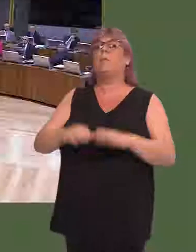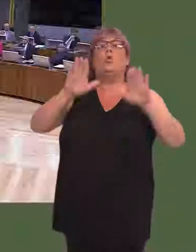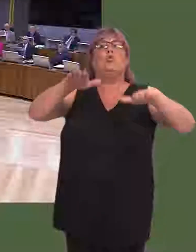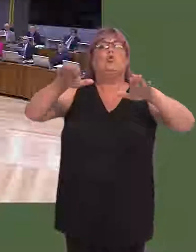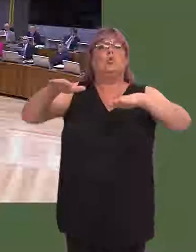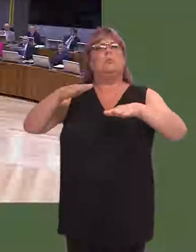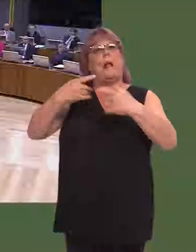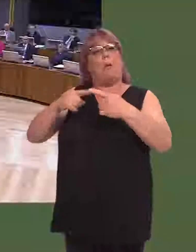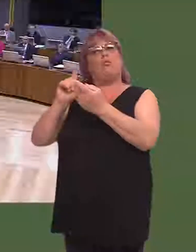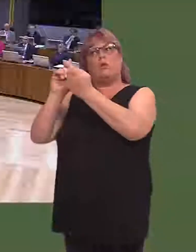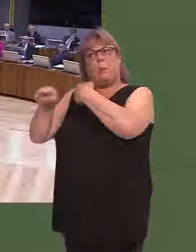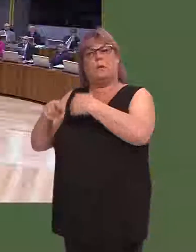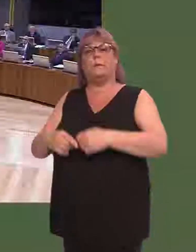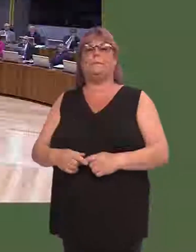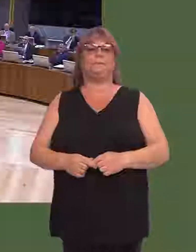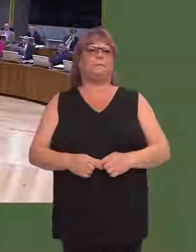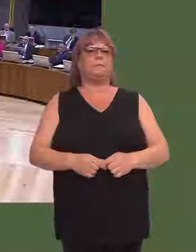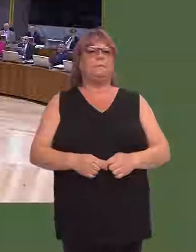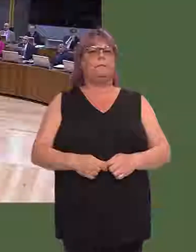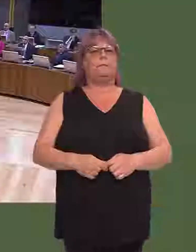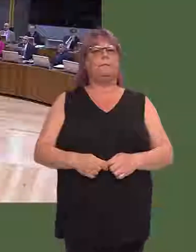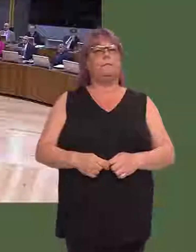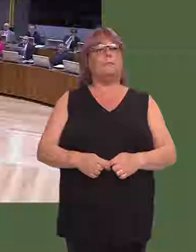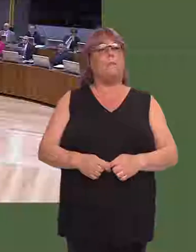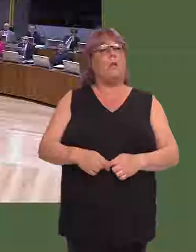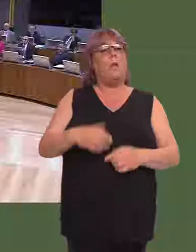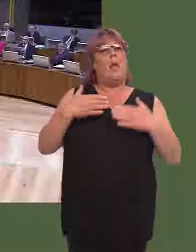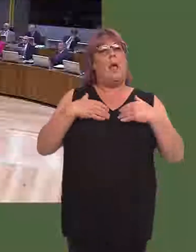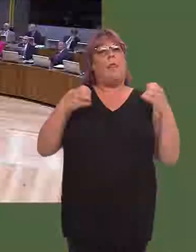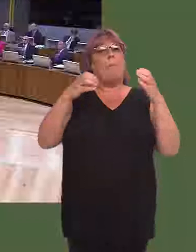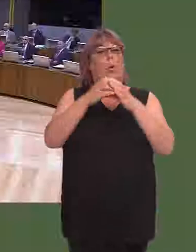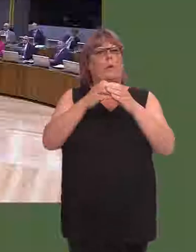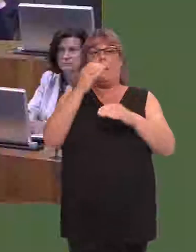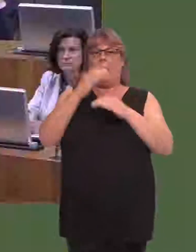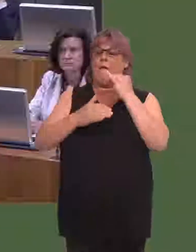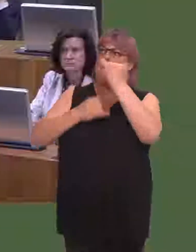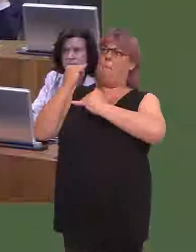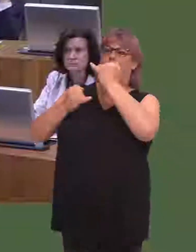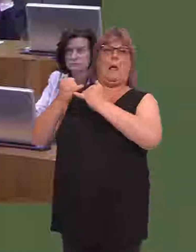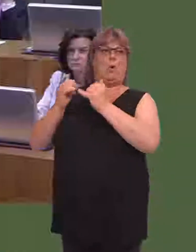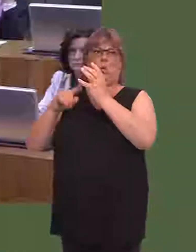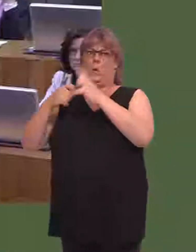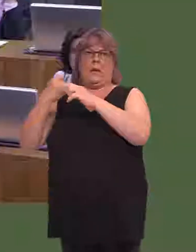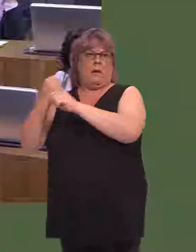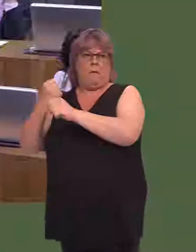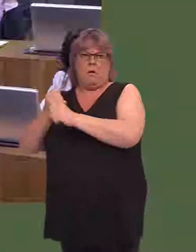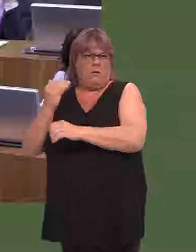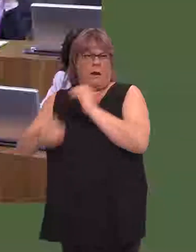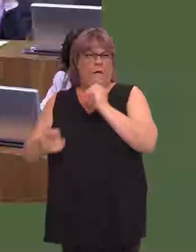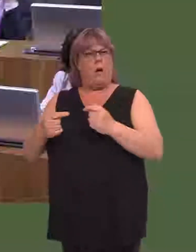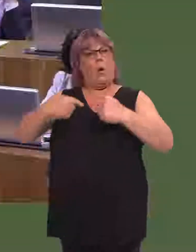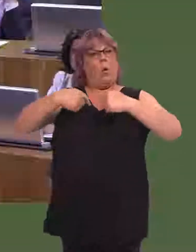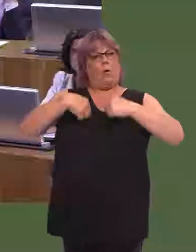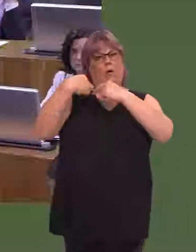the question. Please. Allow the First Minister to respond. Yes. Where all these things are brushed off towards the health boards, it's never the fault of the UK